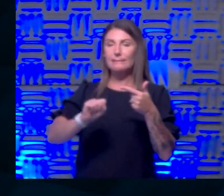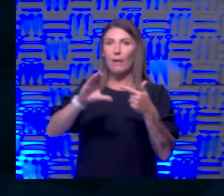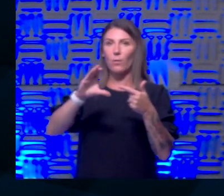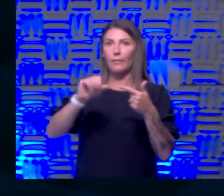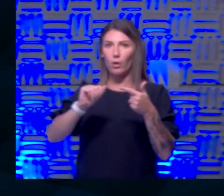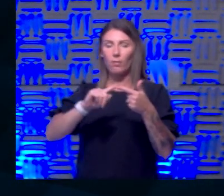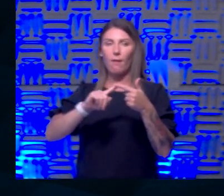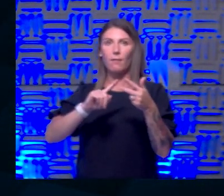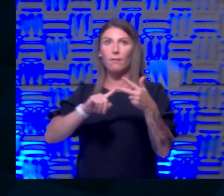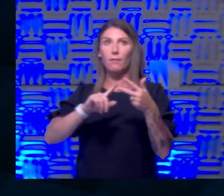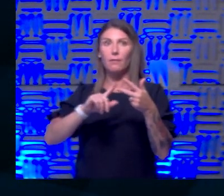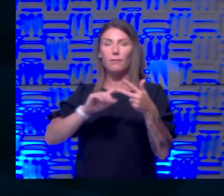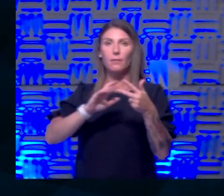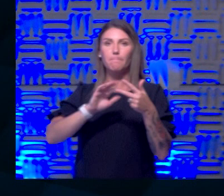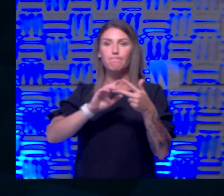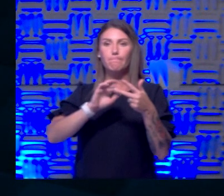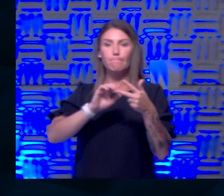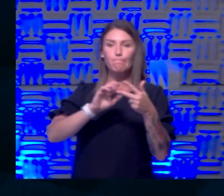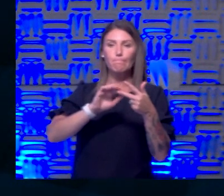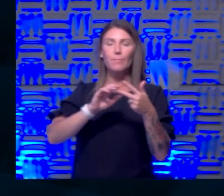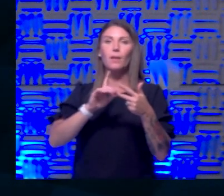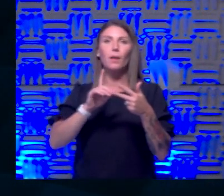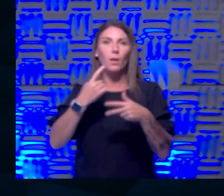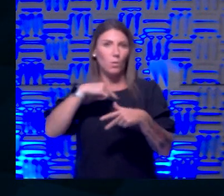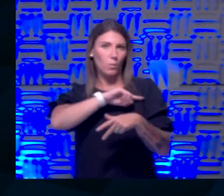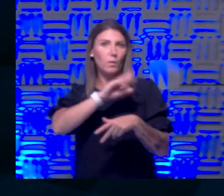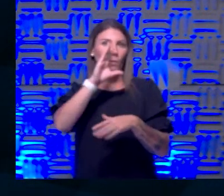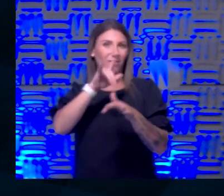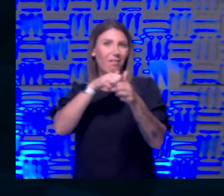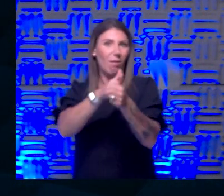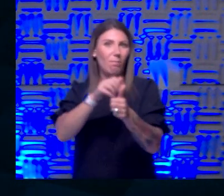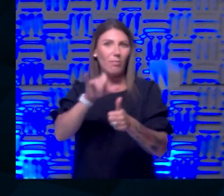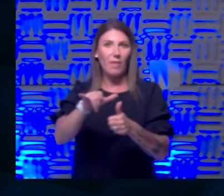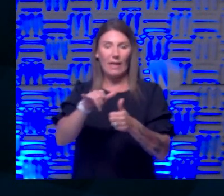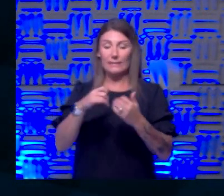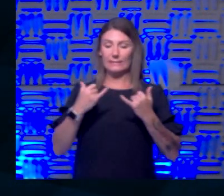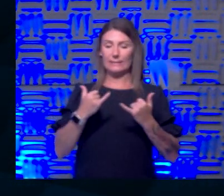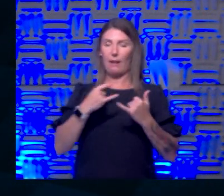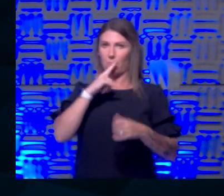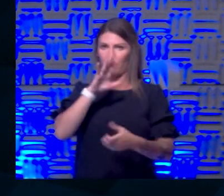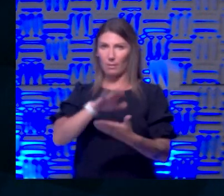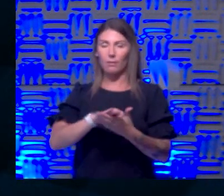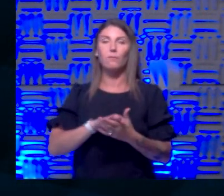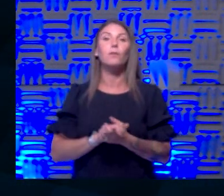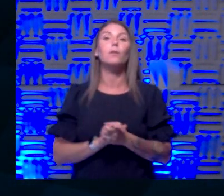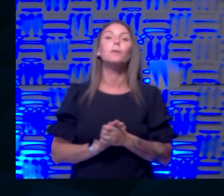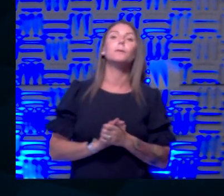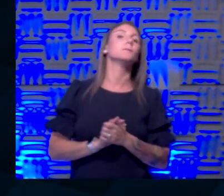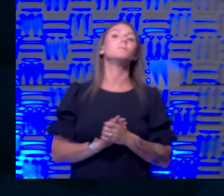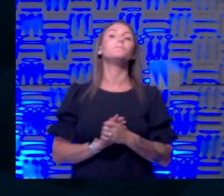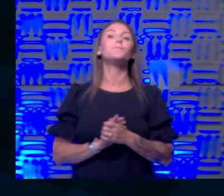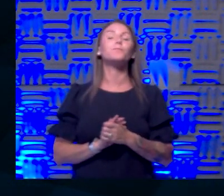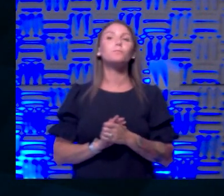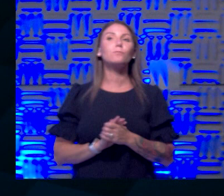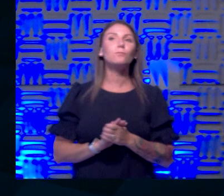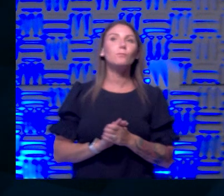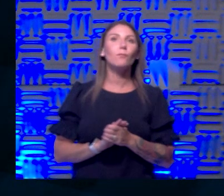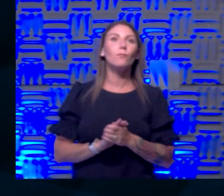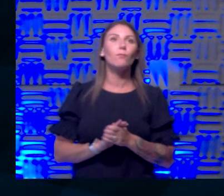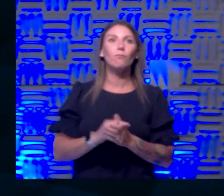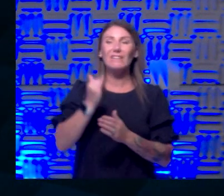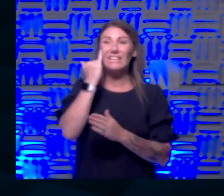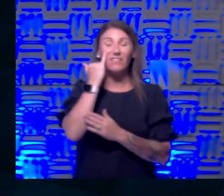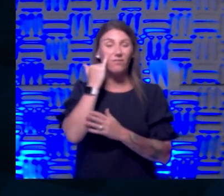Carolina, and we are due to update that. I believe that will be today again. If we had